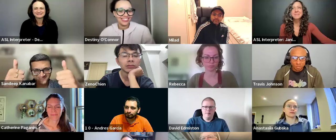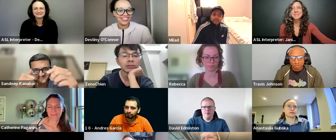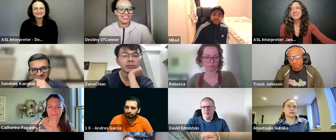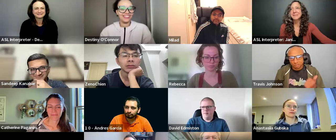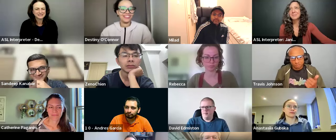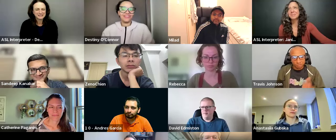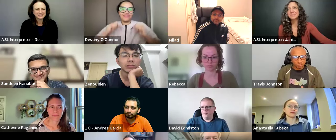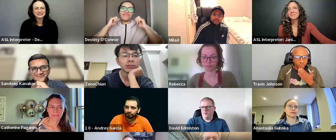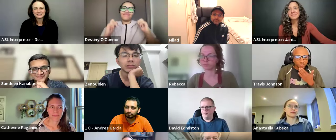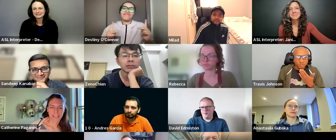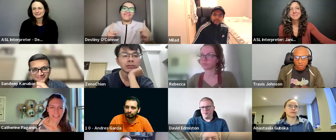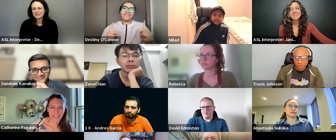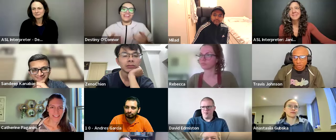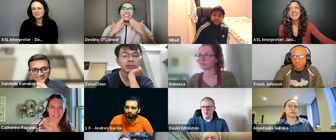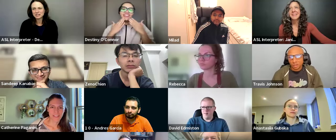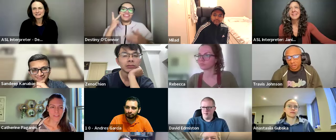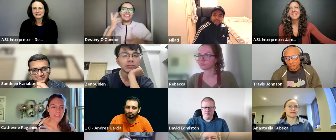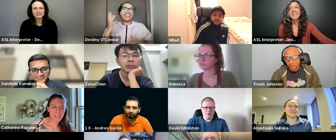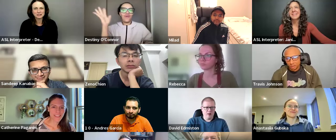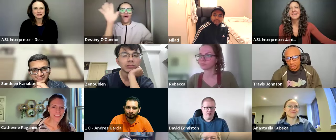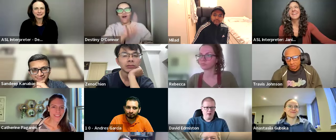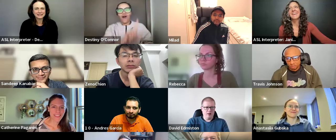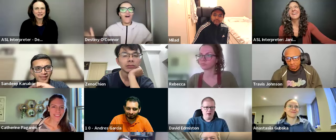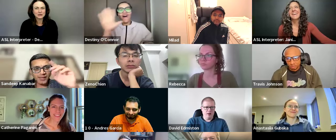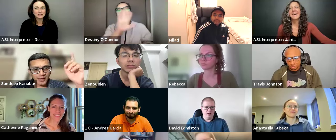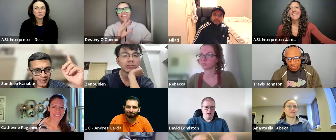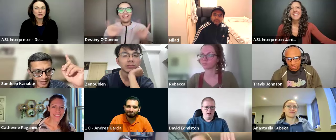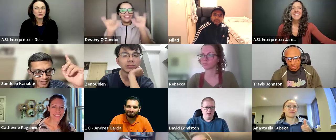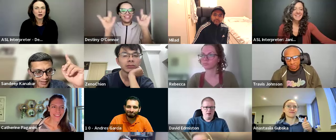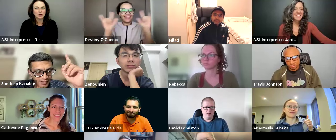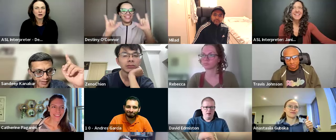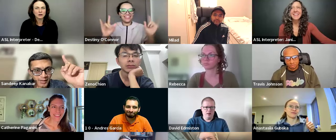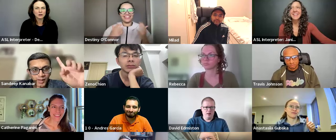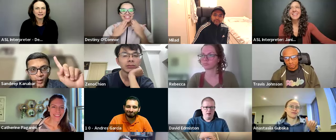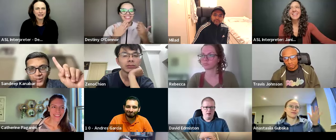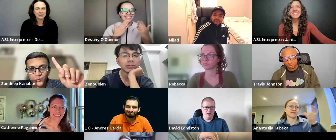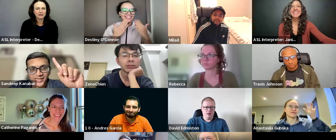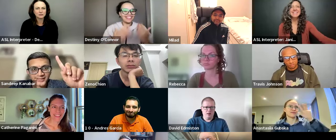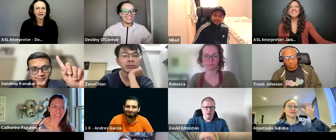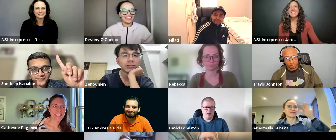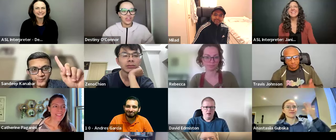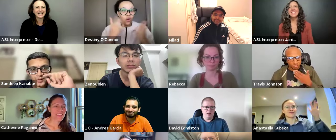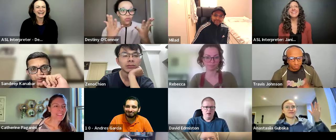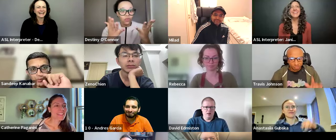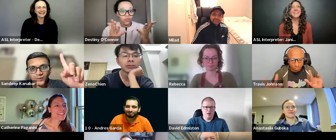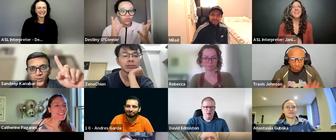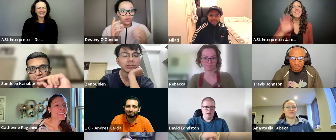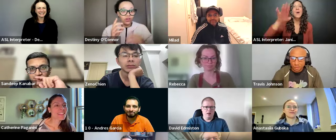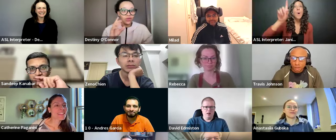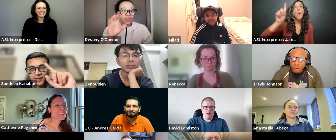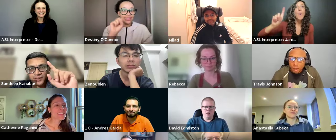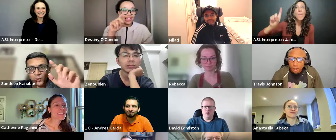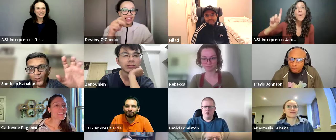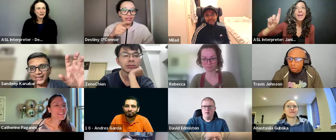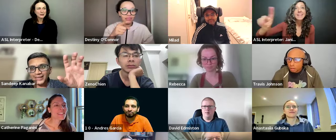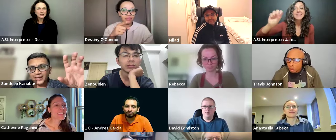Thumbs up from Sandeep. Yep, Jay says good. Yes. Okay, so we'll see you all on Slack. Love you. Bye. One